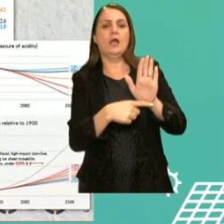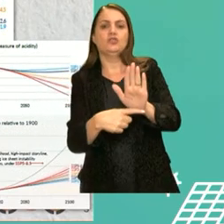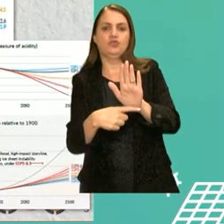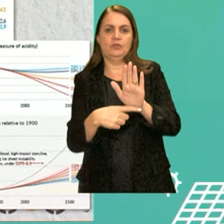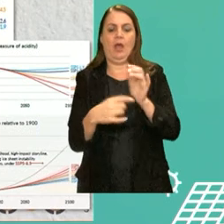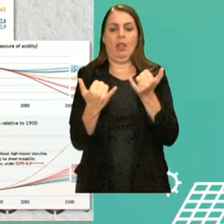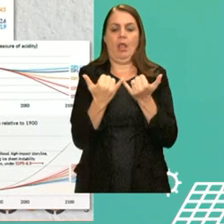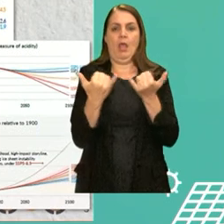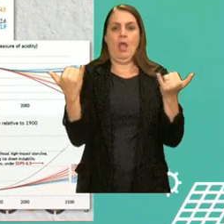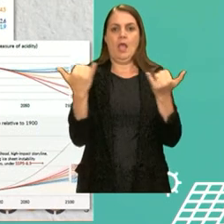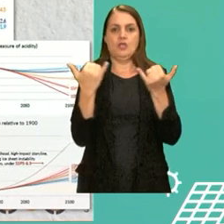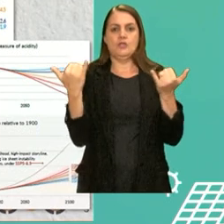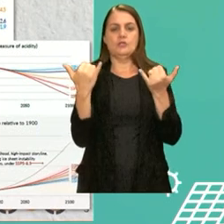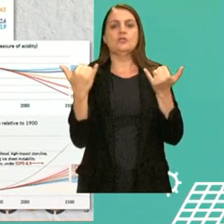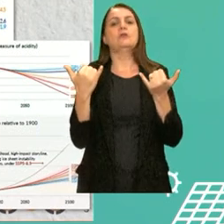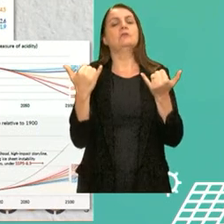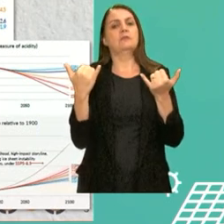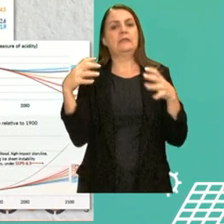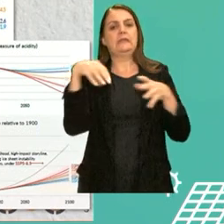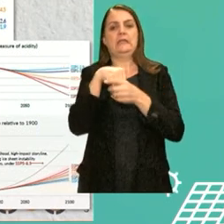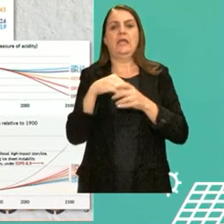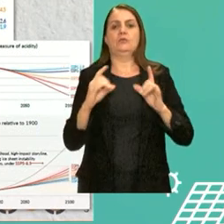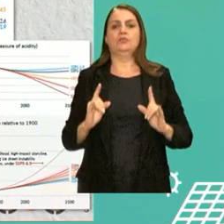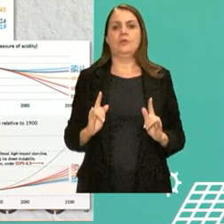thermal insulation.